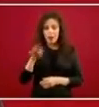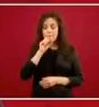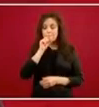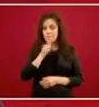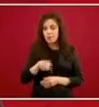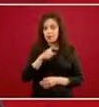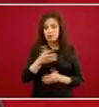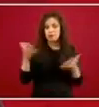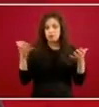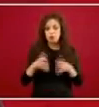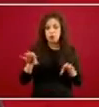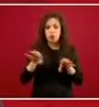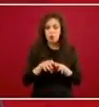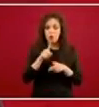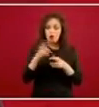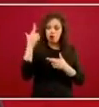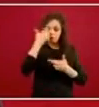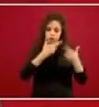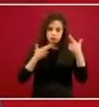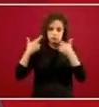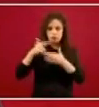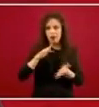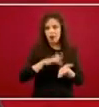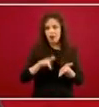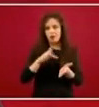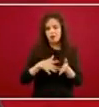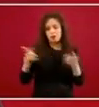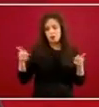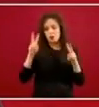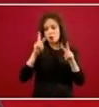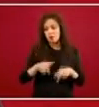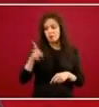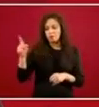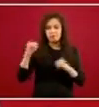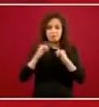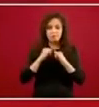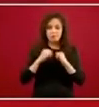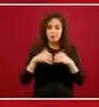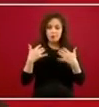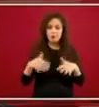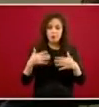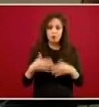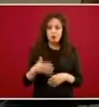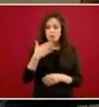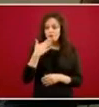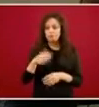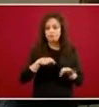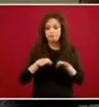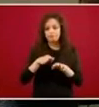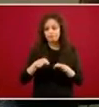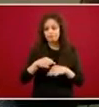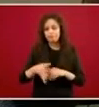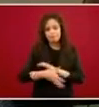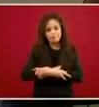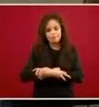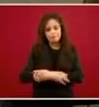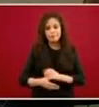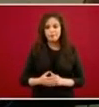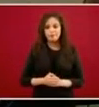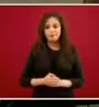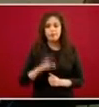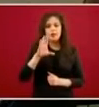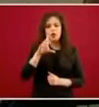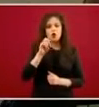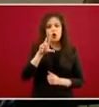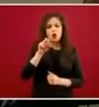for helping us with the reorganization, with the diagnosis process. It is an institution that is always working together